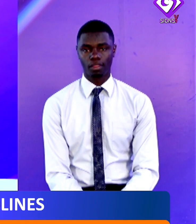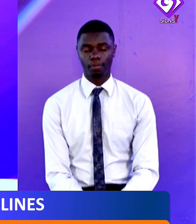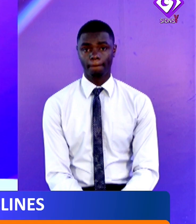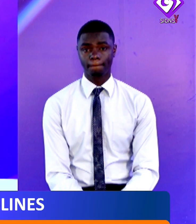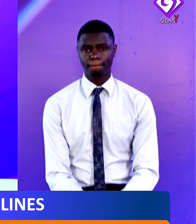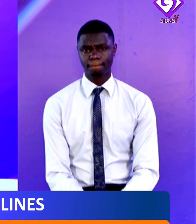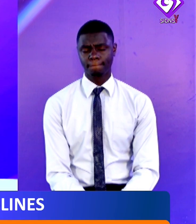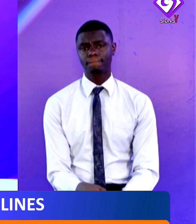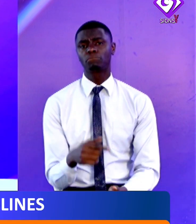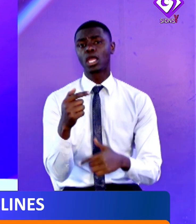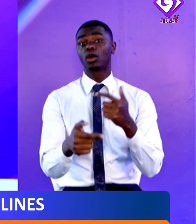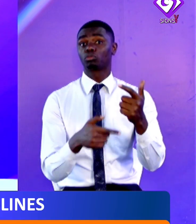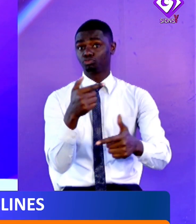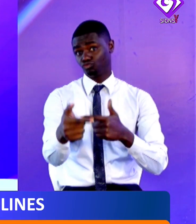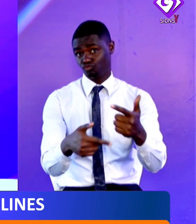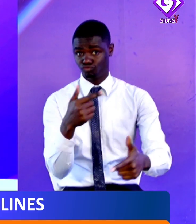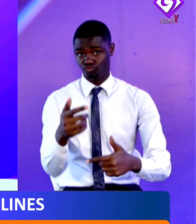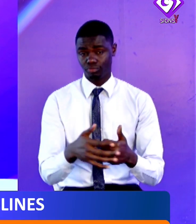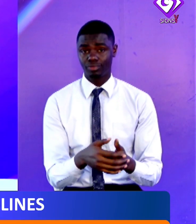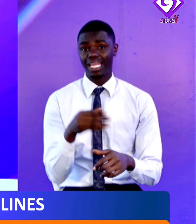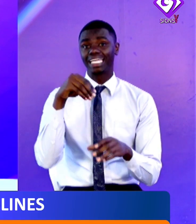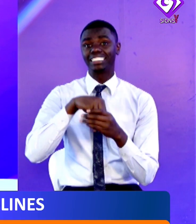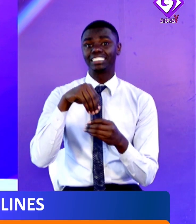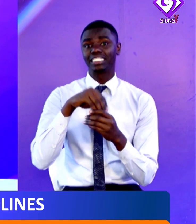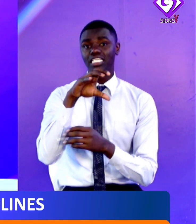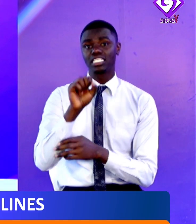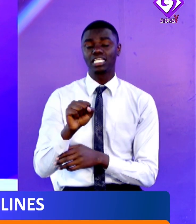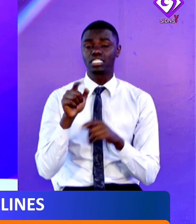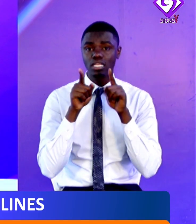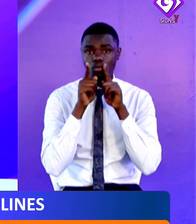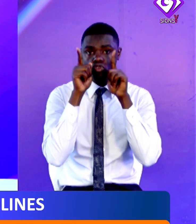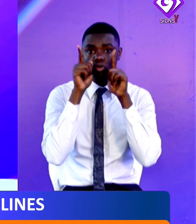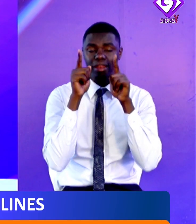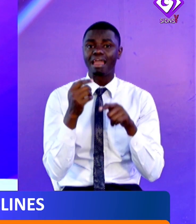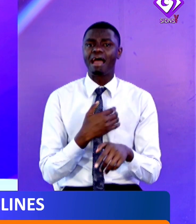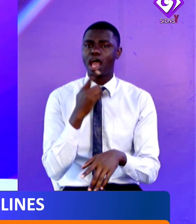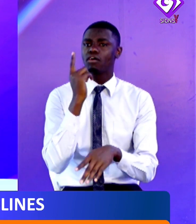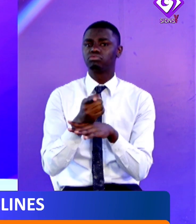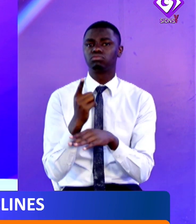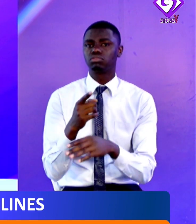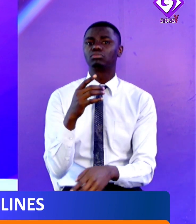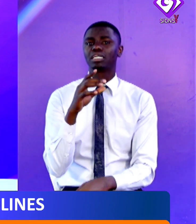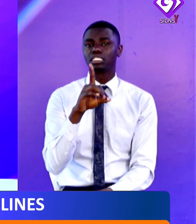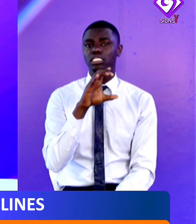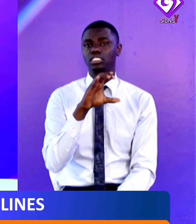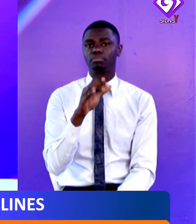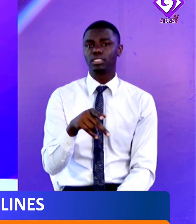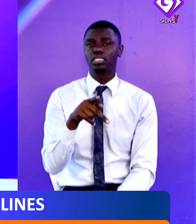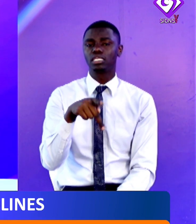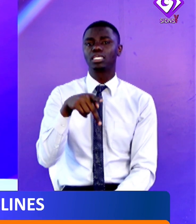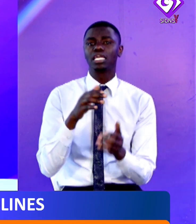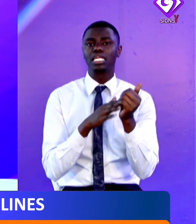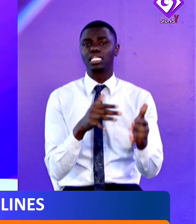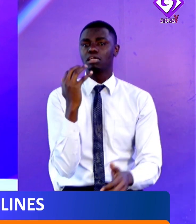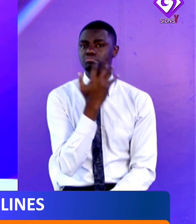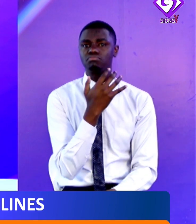All right, moving on forward. Interior Cabinet Secretary Kipchumba Murkomen has cautioned DCP leader Rigathi Gachagua